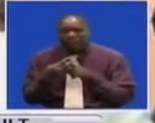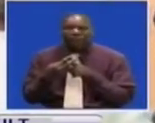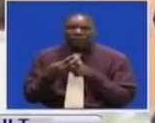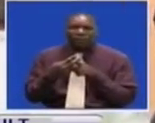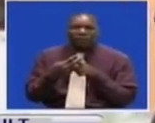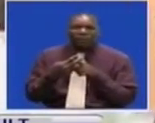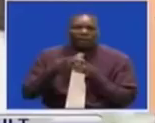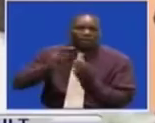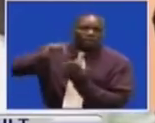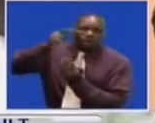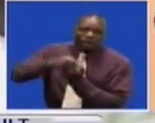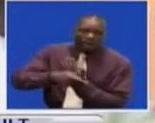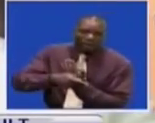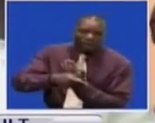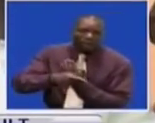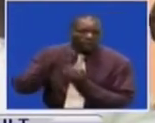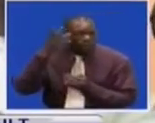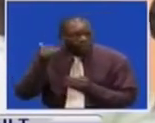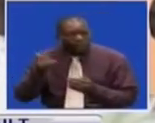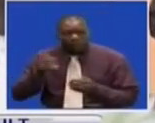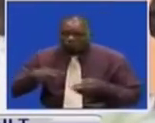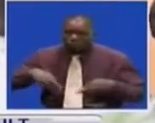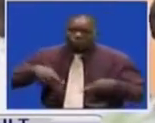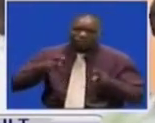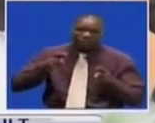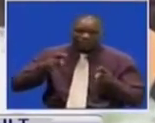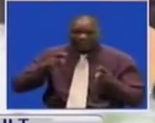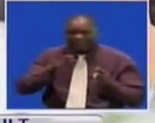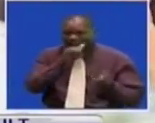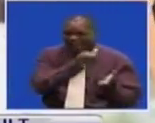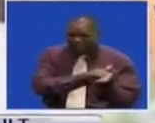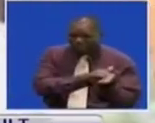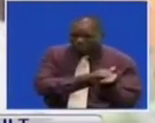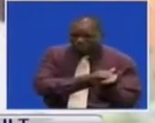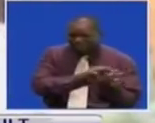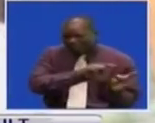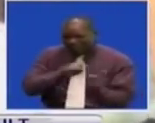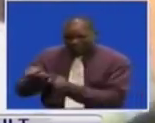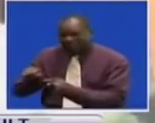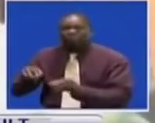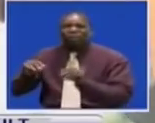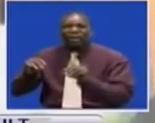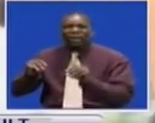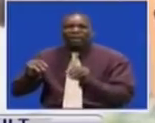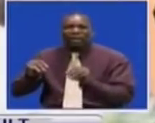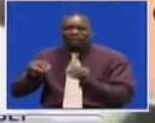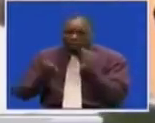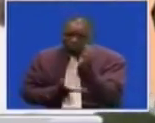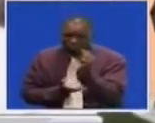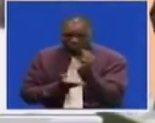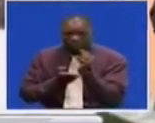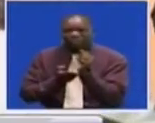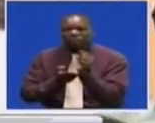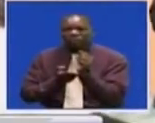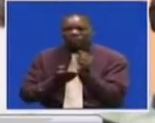program, because the road we use from the airstrip to here is graveled, all right, but it's already developing lots of